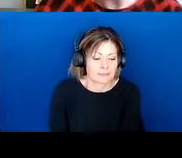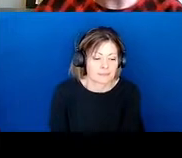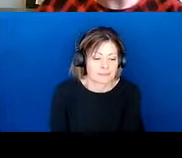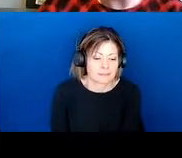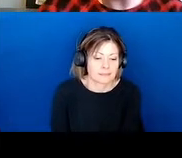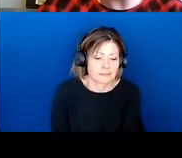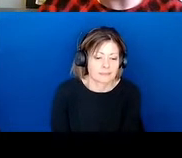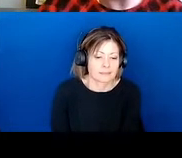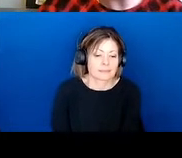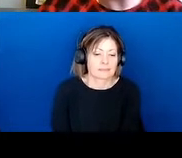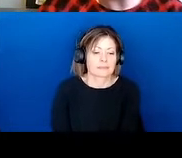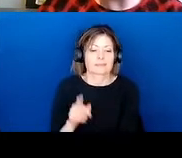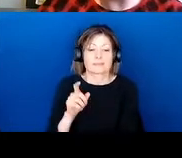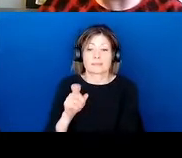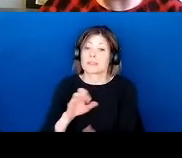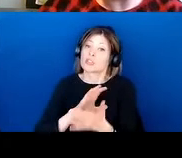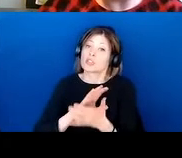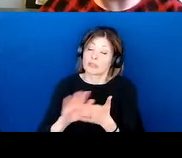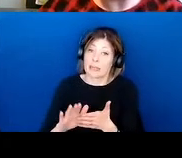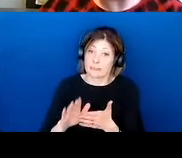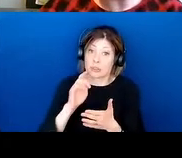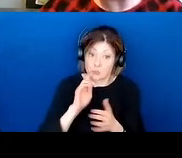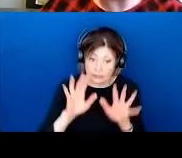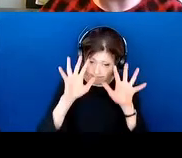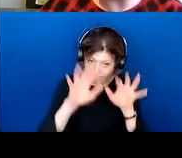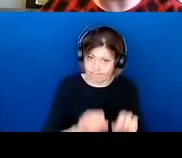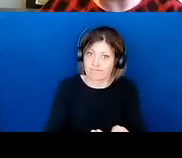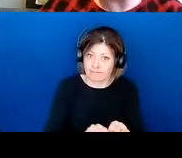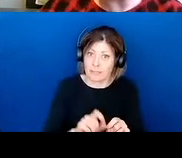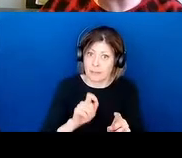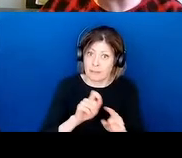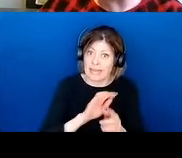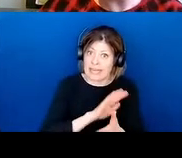When Hamilton acquired Painshill, he found varied